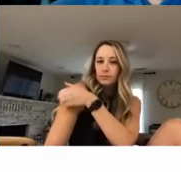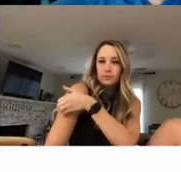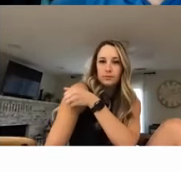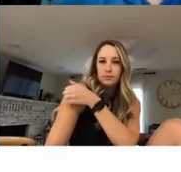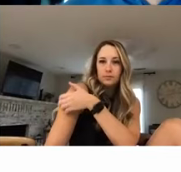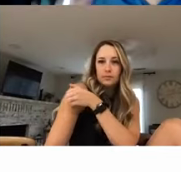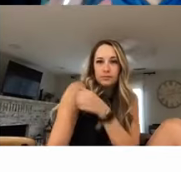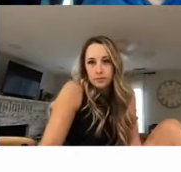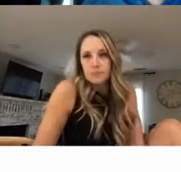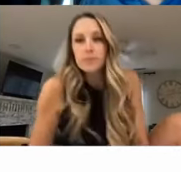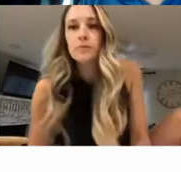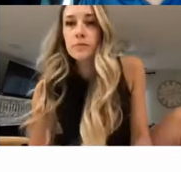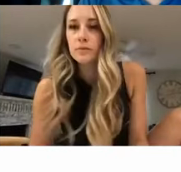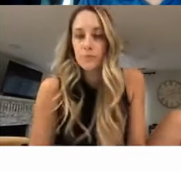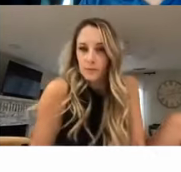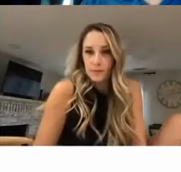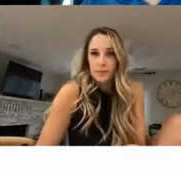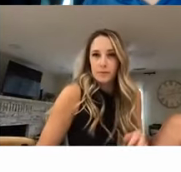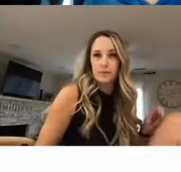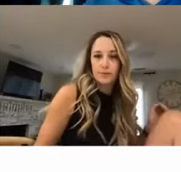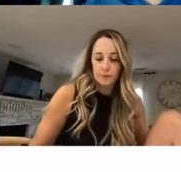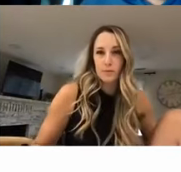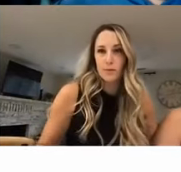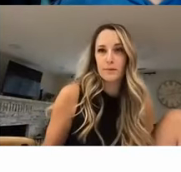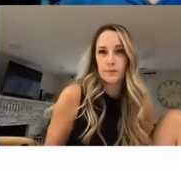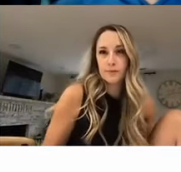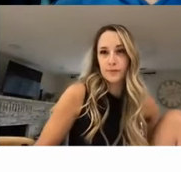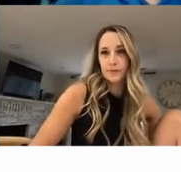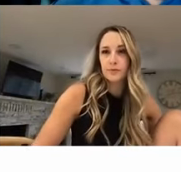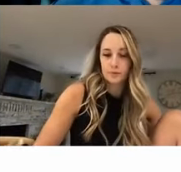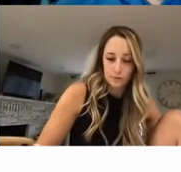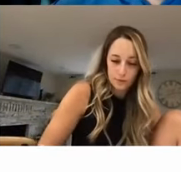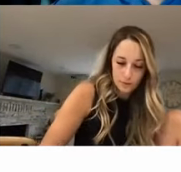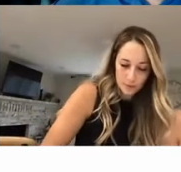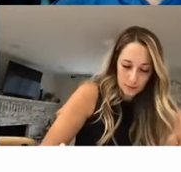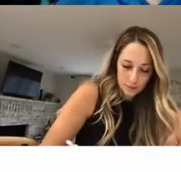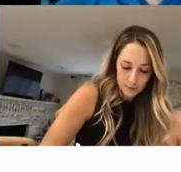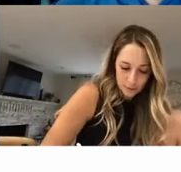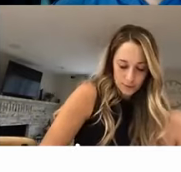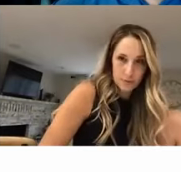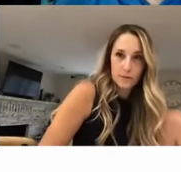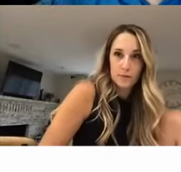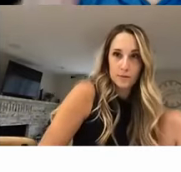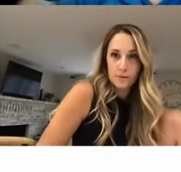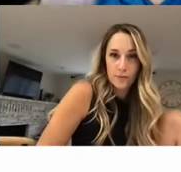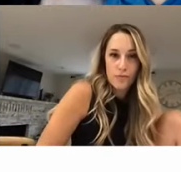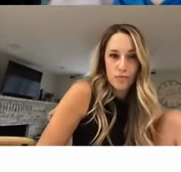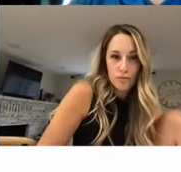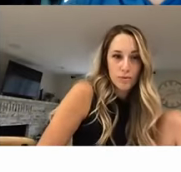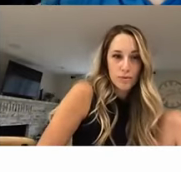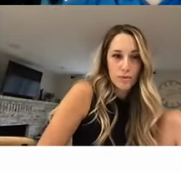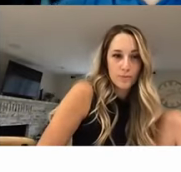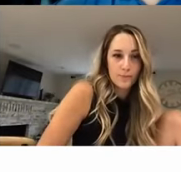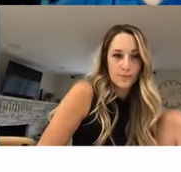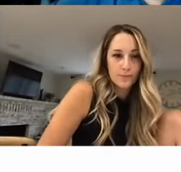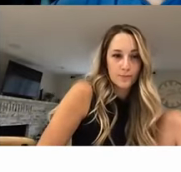want, but they must be completed during the class time. From 8 a.m. to 12:35 p.m. and again must be completed